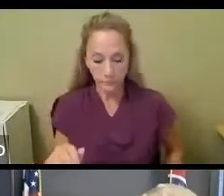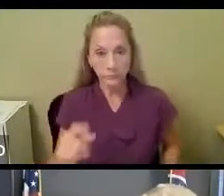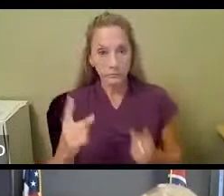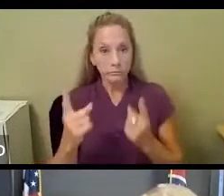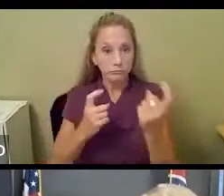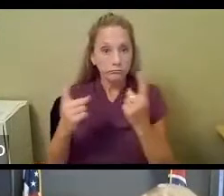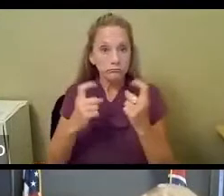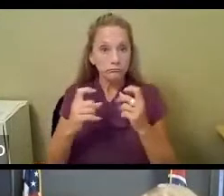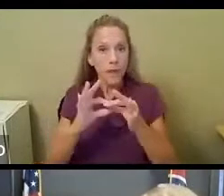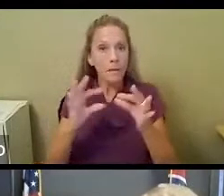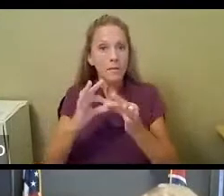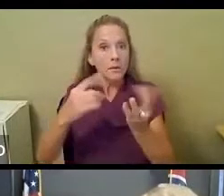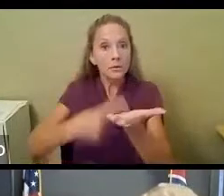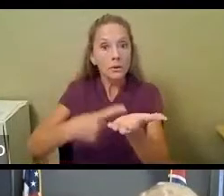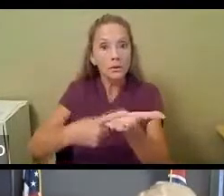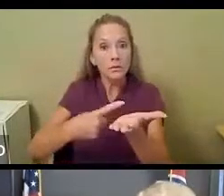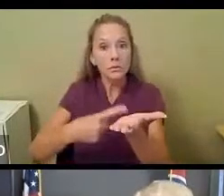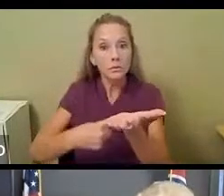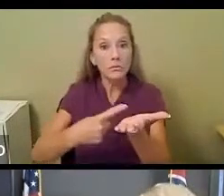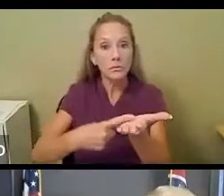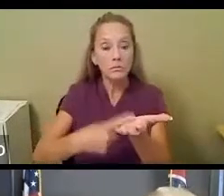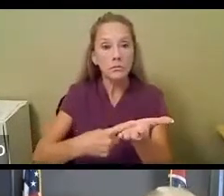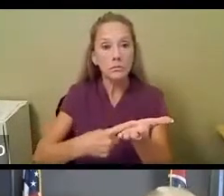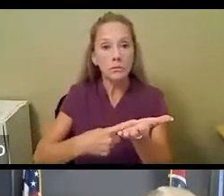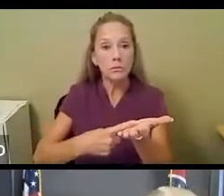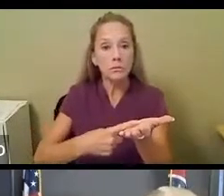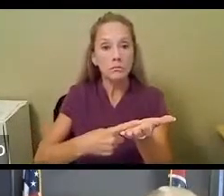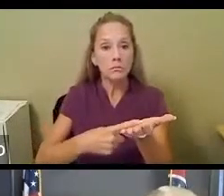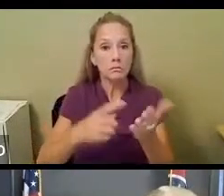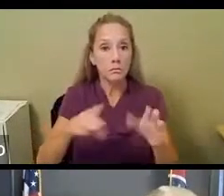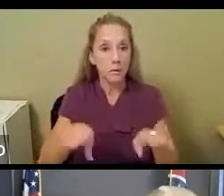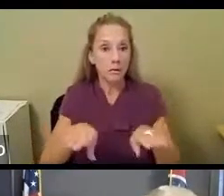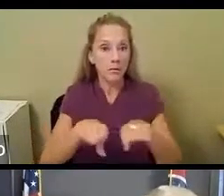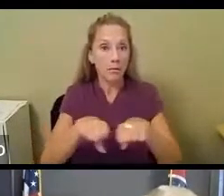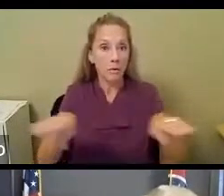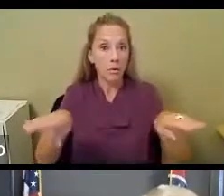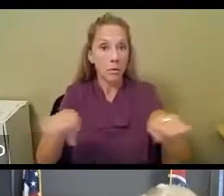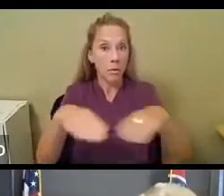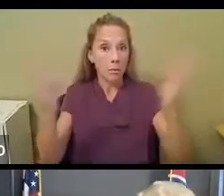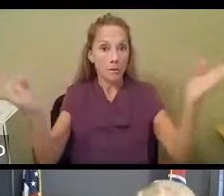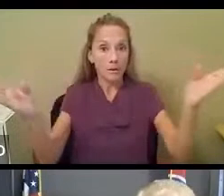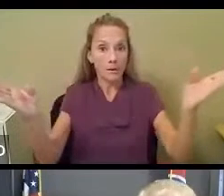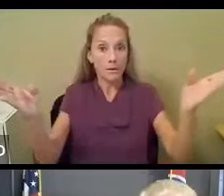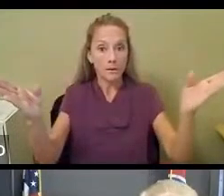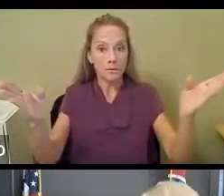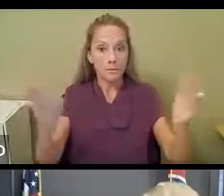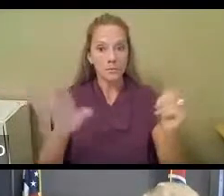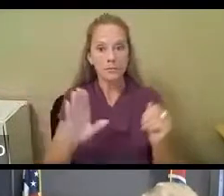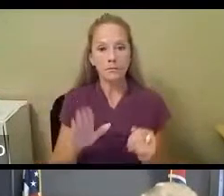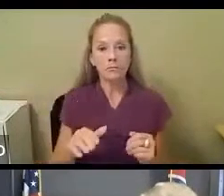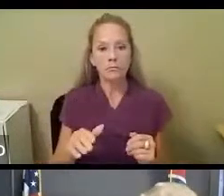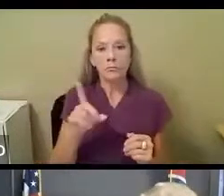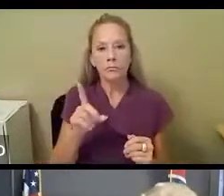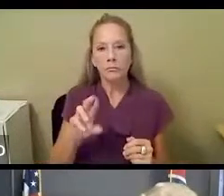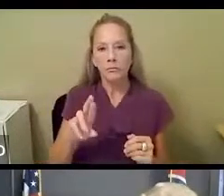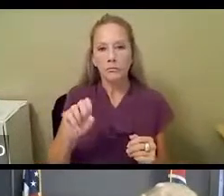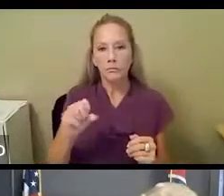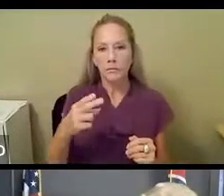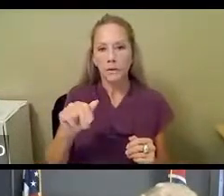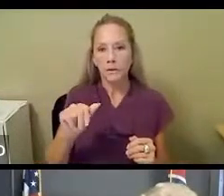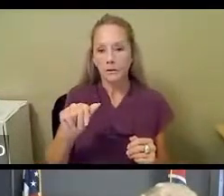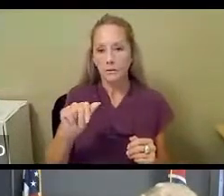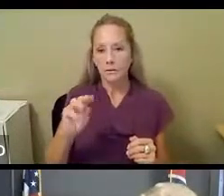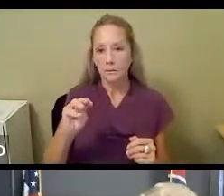Questions, comments, discussion? Floor is open. Just a general question.